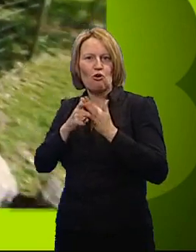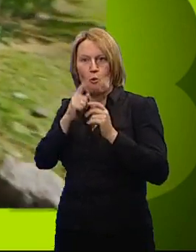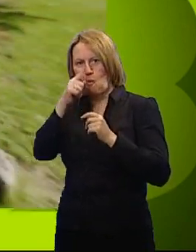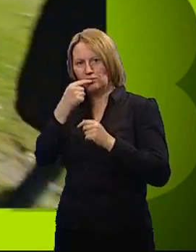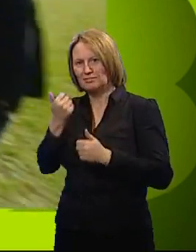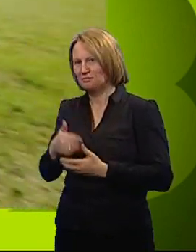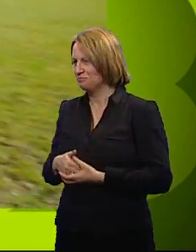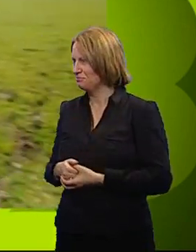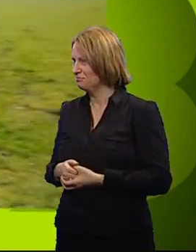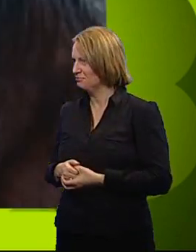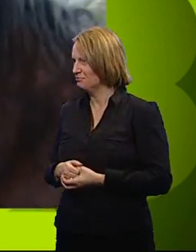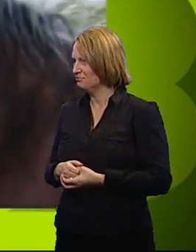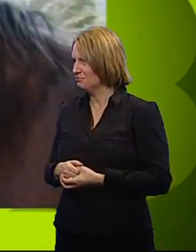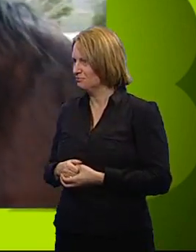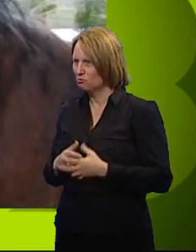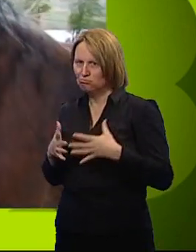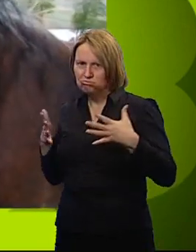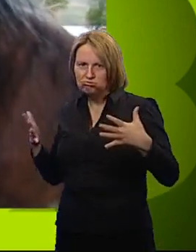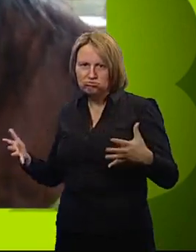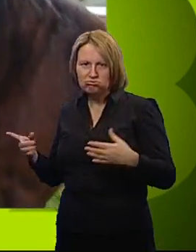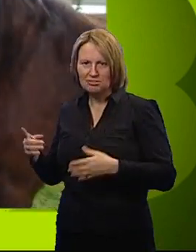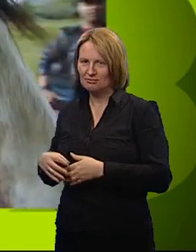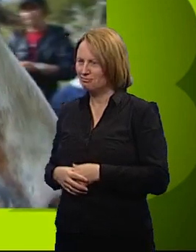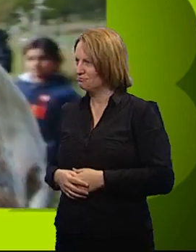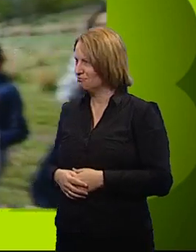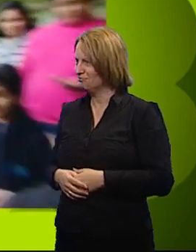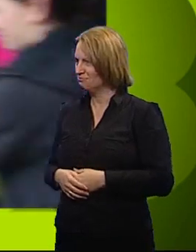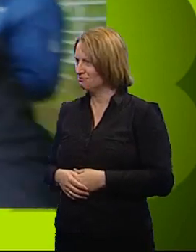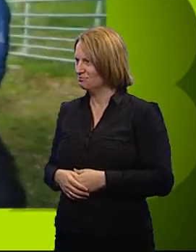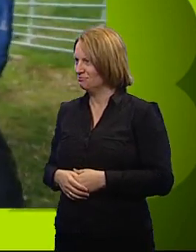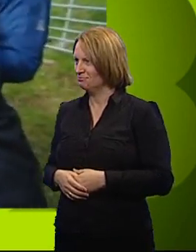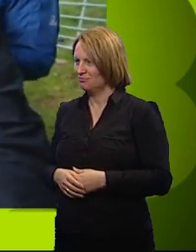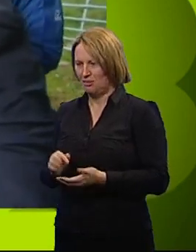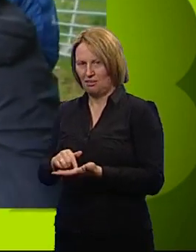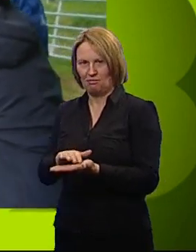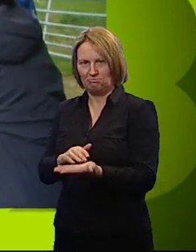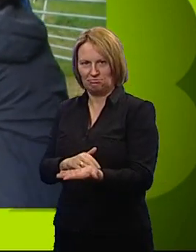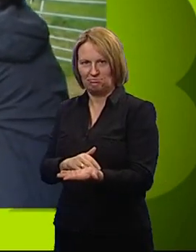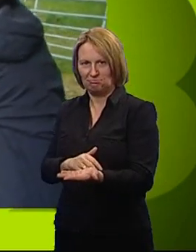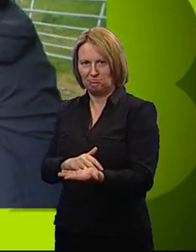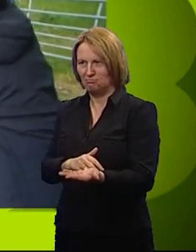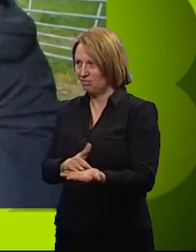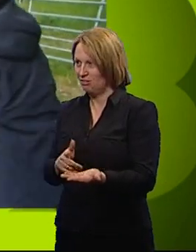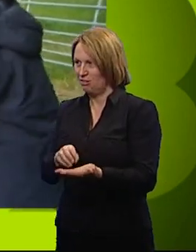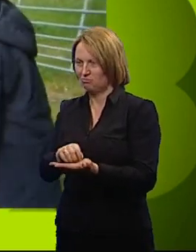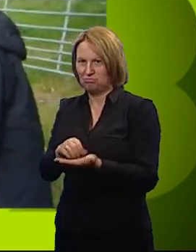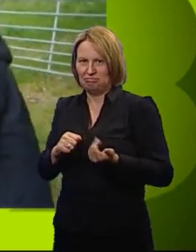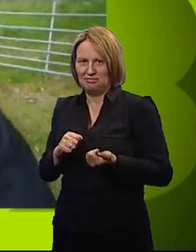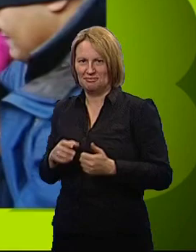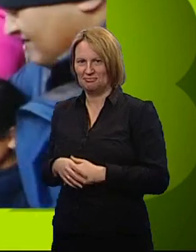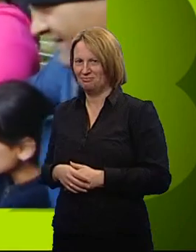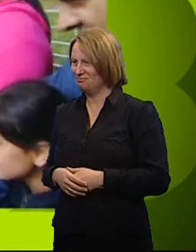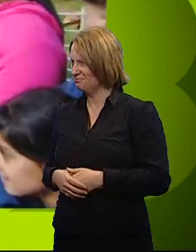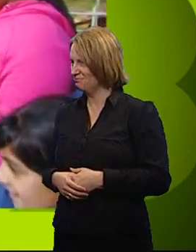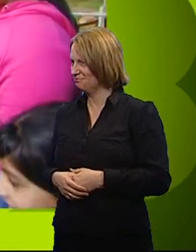horse. Why? It's him! Keep your hand nice and flat and put your hand out like that. There you go.